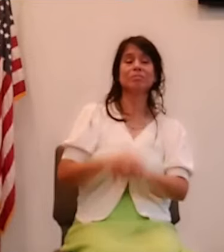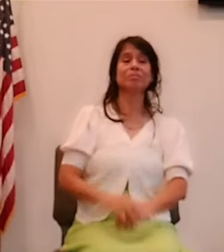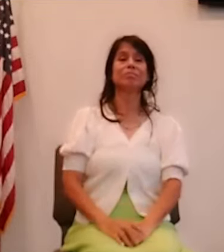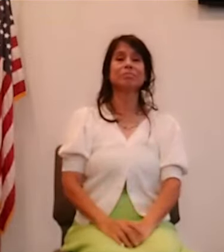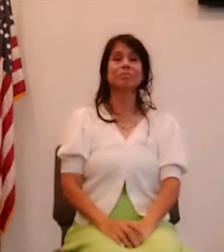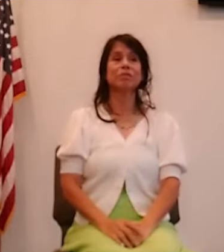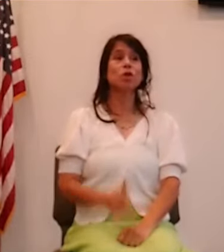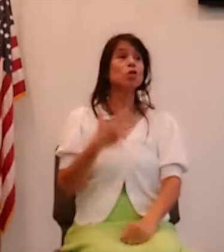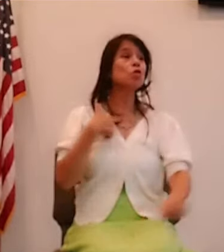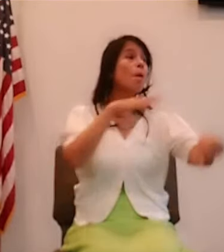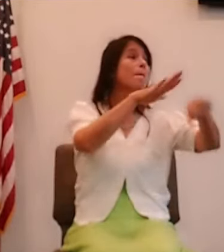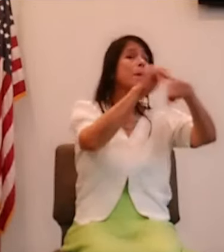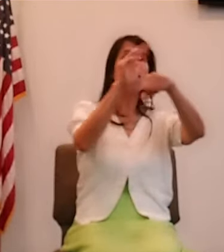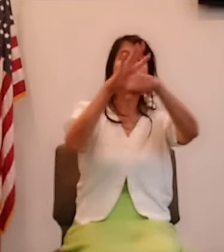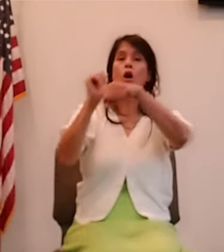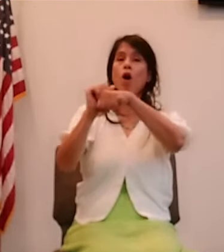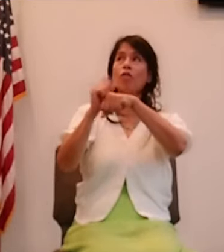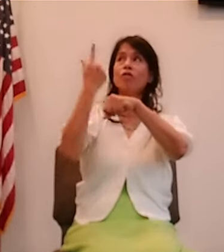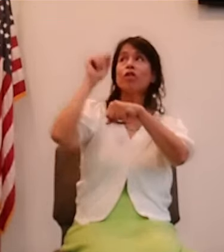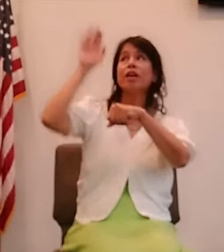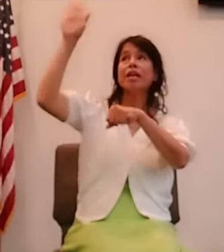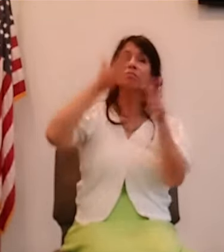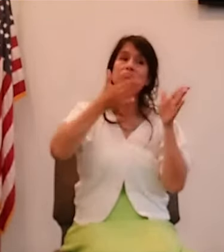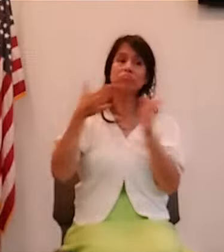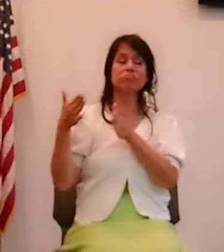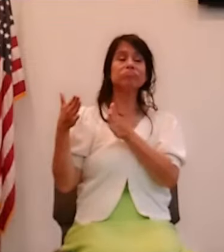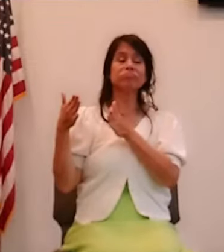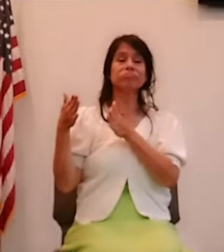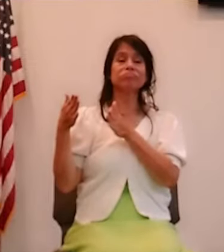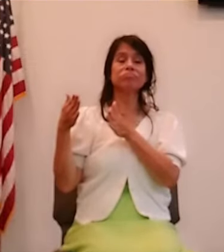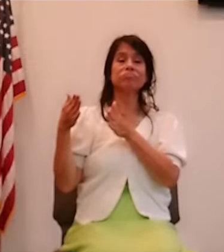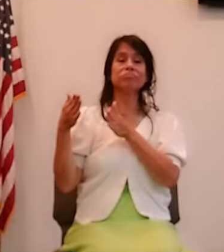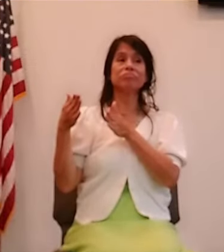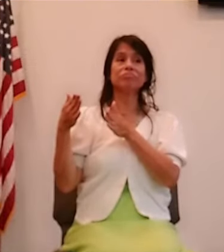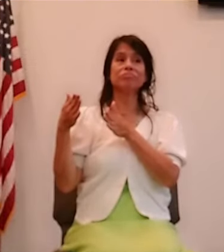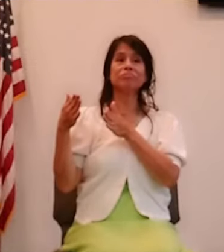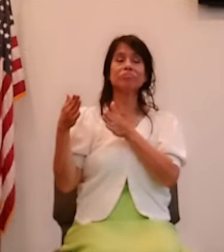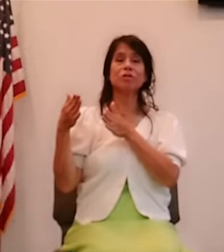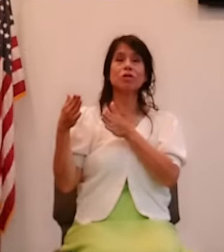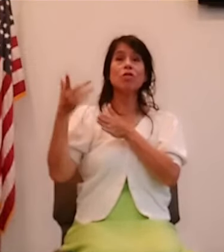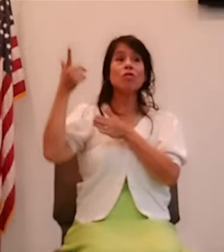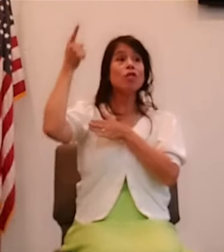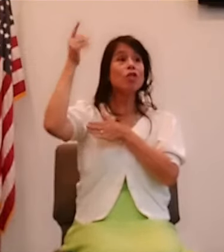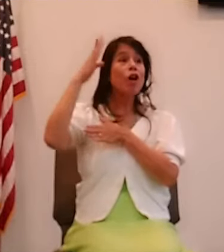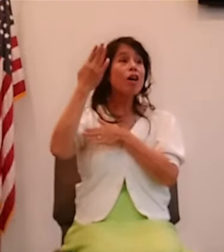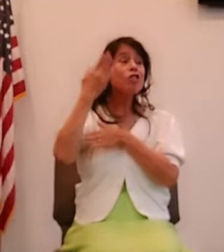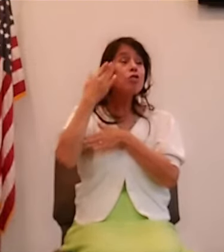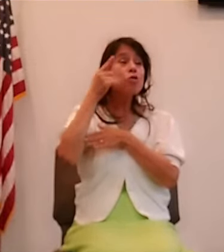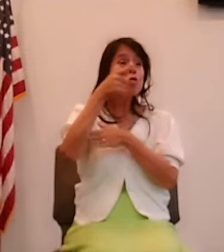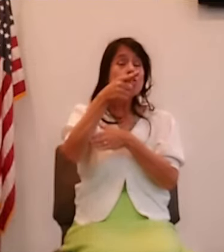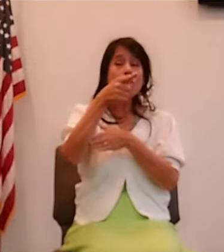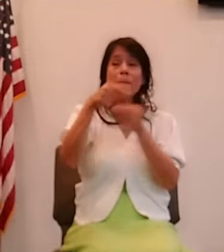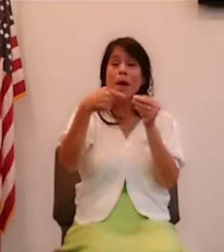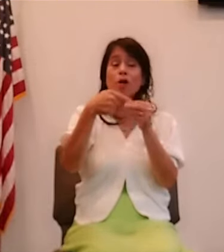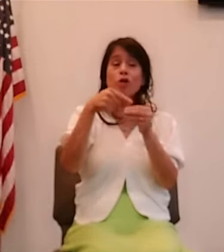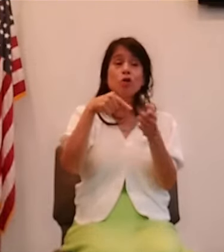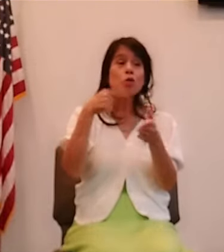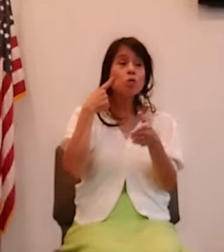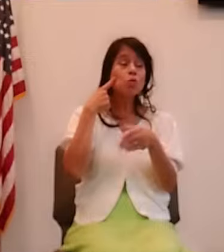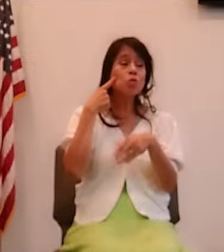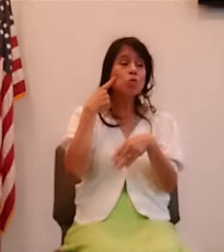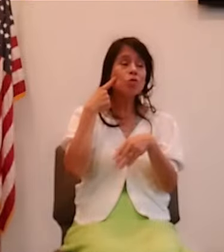who have been called according to his purpose. For those God foreknew, he also